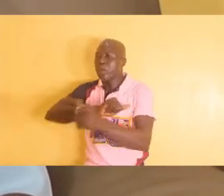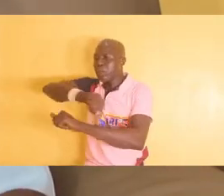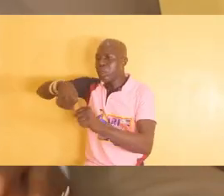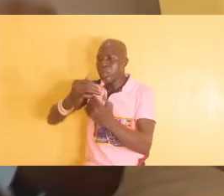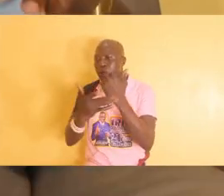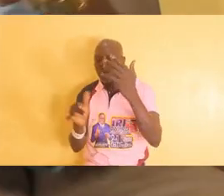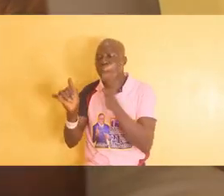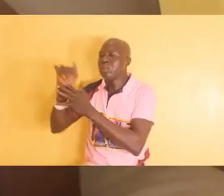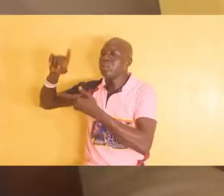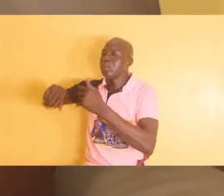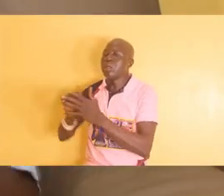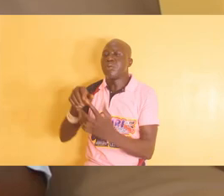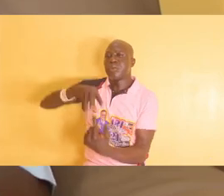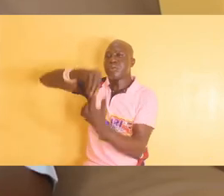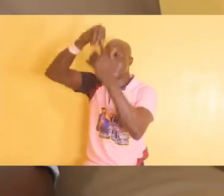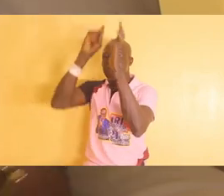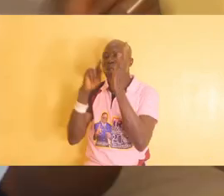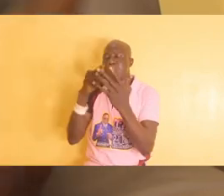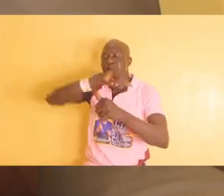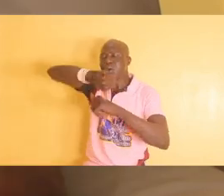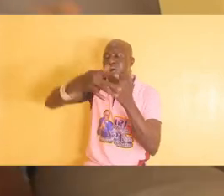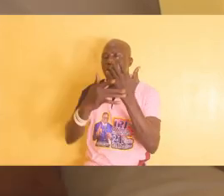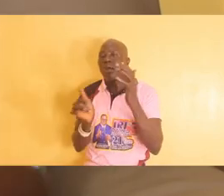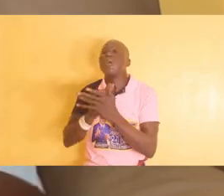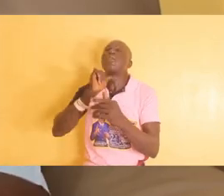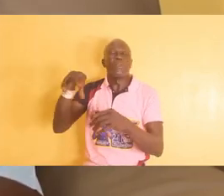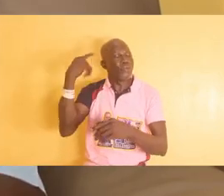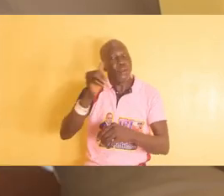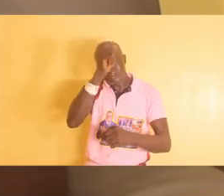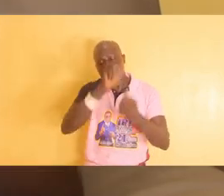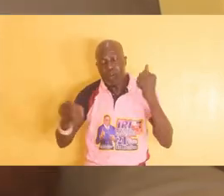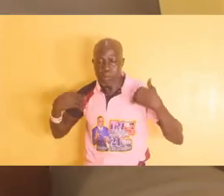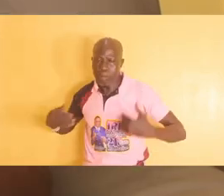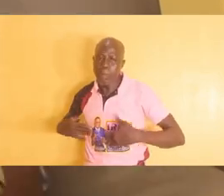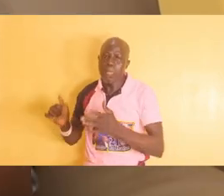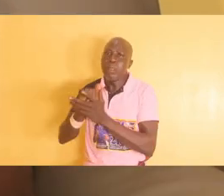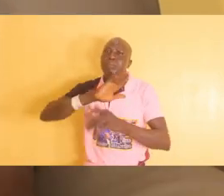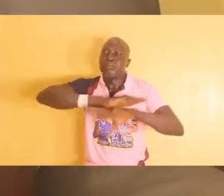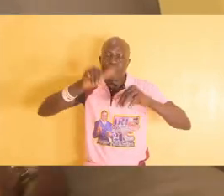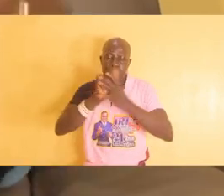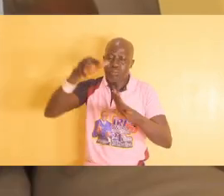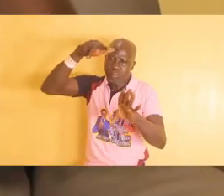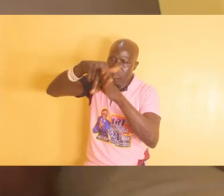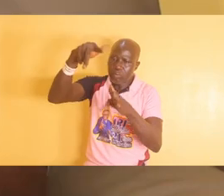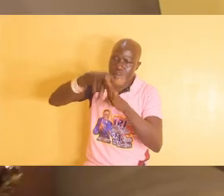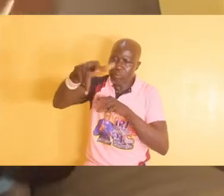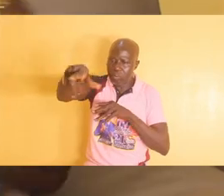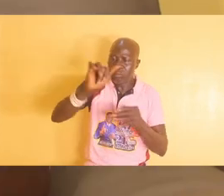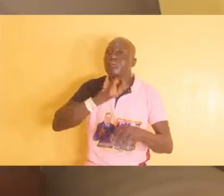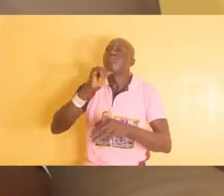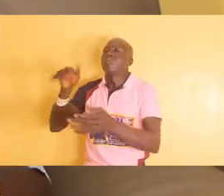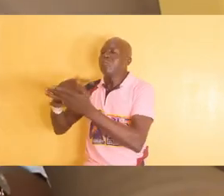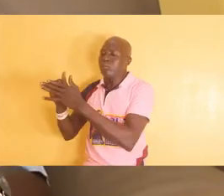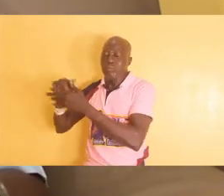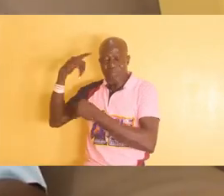that anointing is a special hall. It's not for everybody. Don't let us be